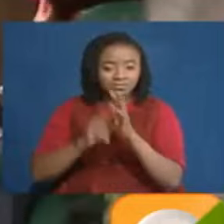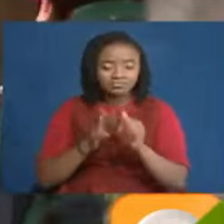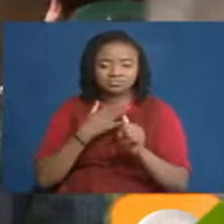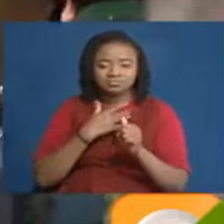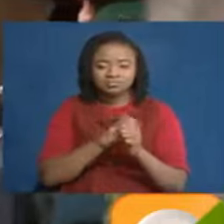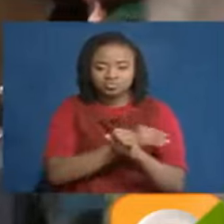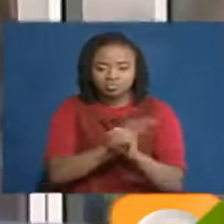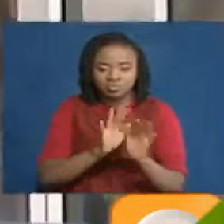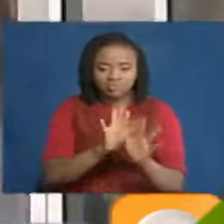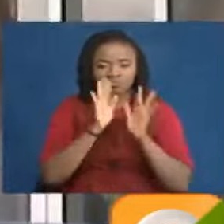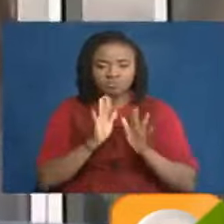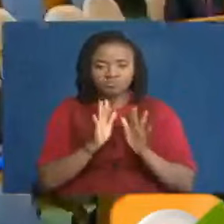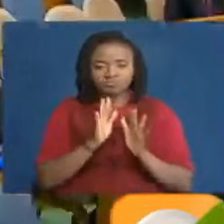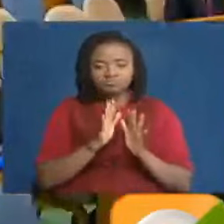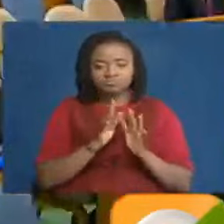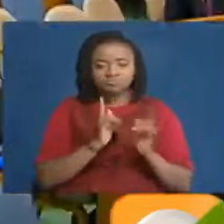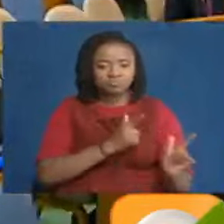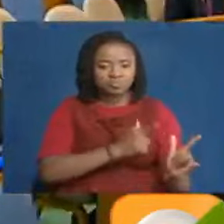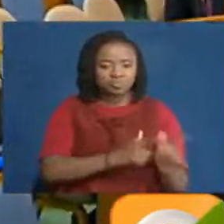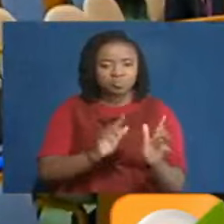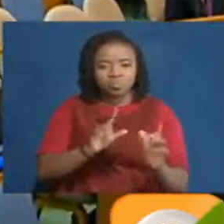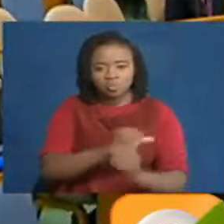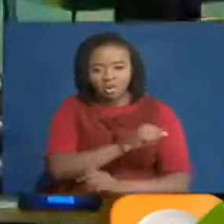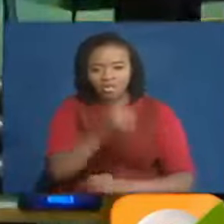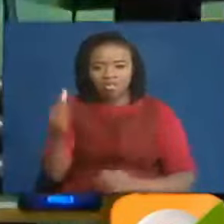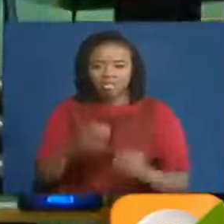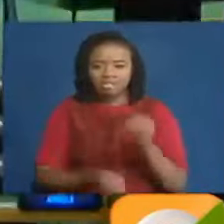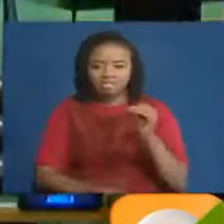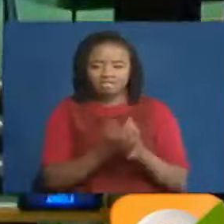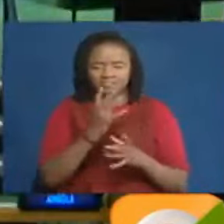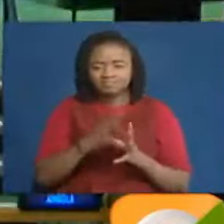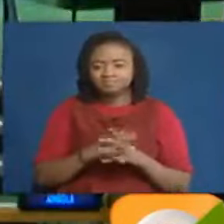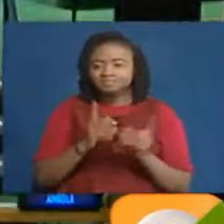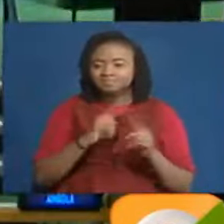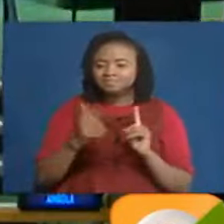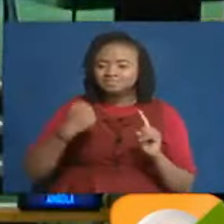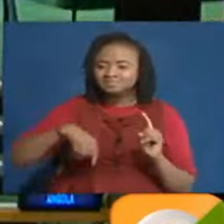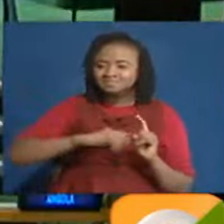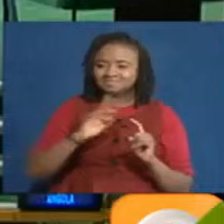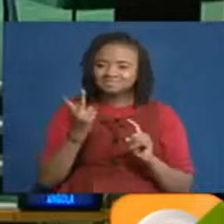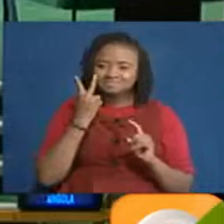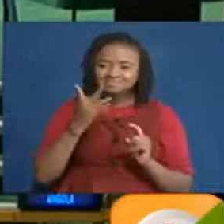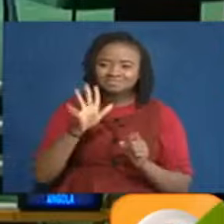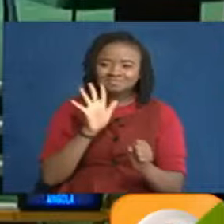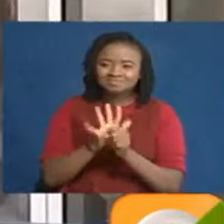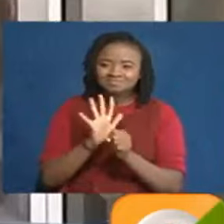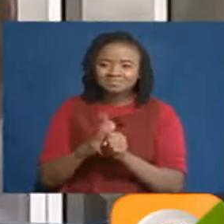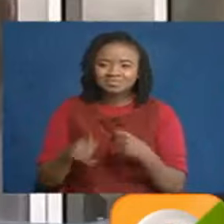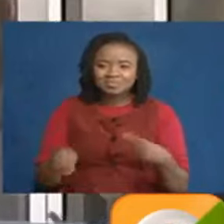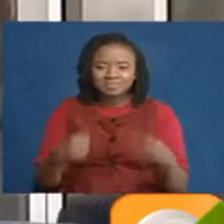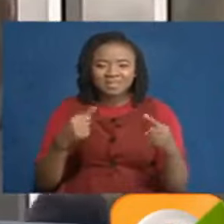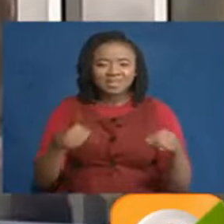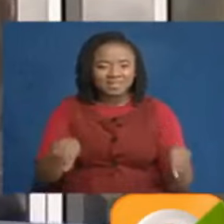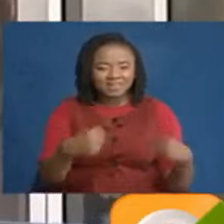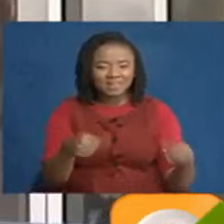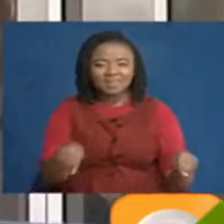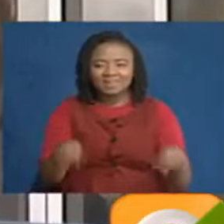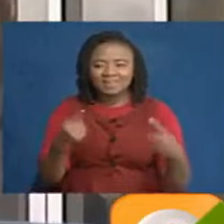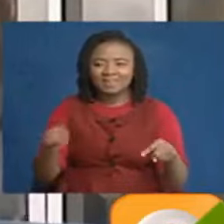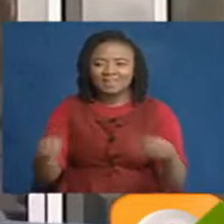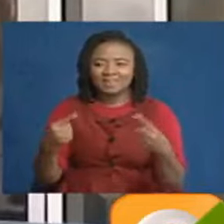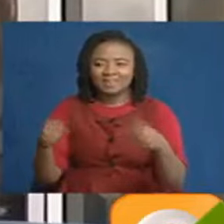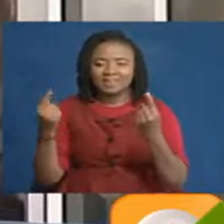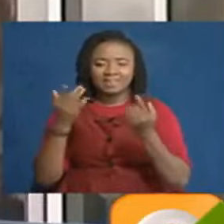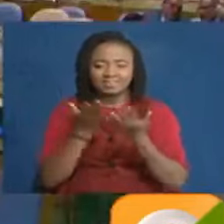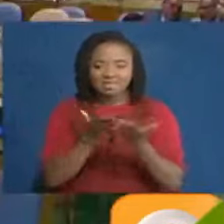the escalating conflicts around the world, from the Middle East to Eastern Europe and on the African continent, the UN architecture